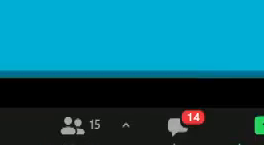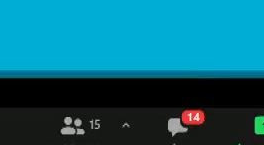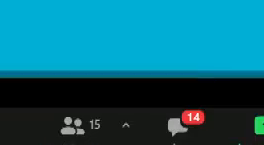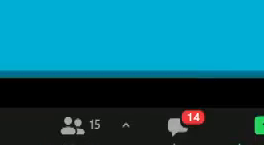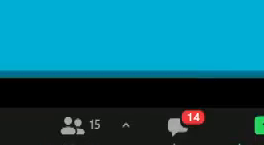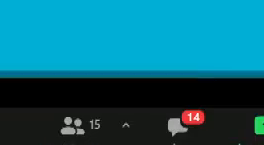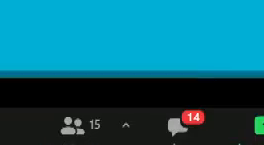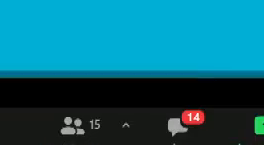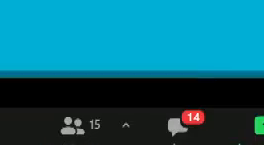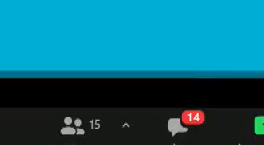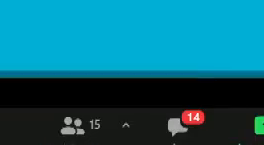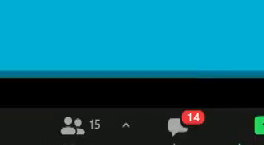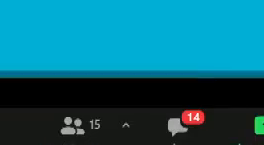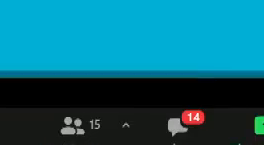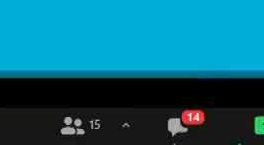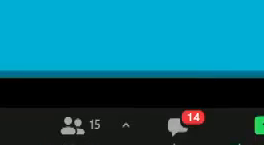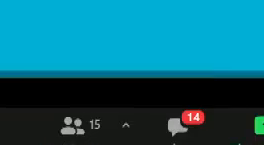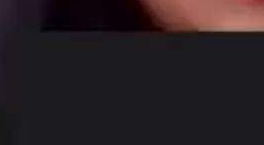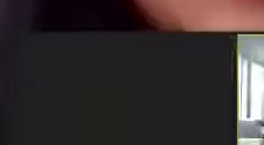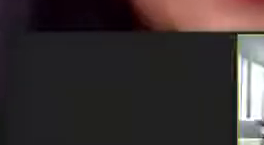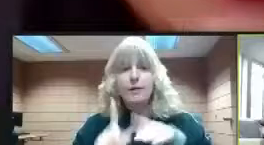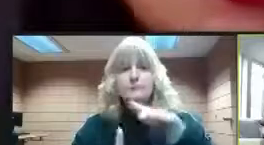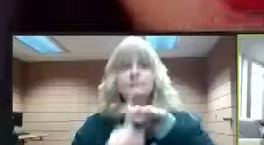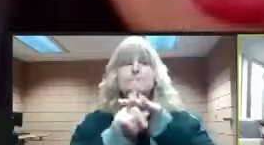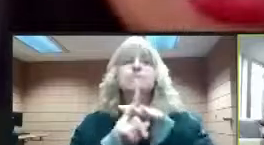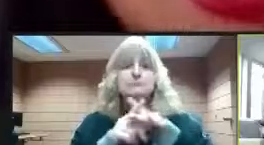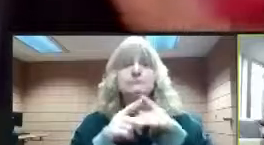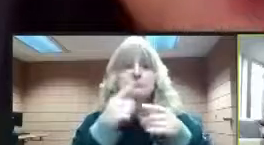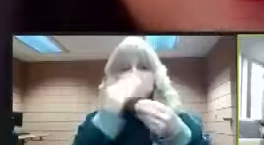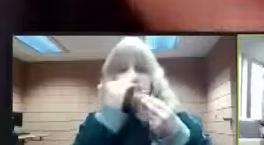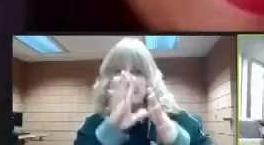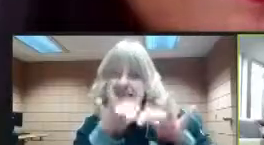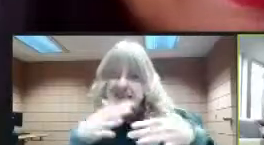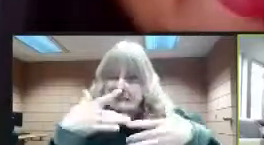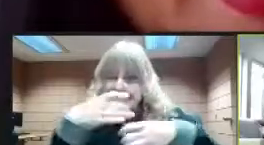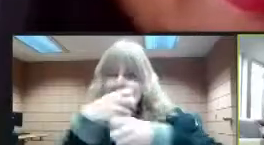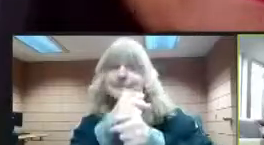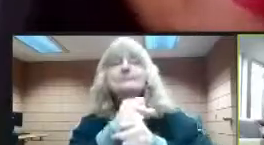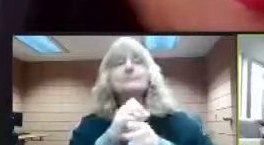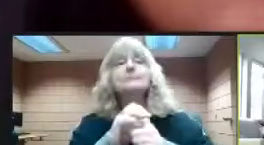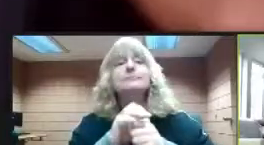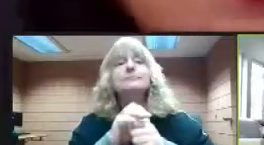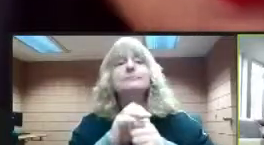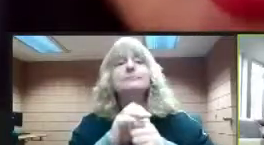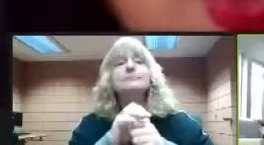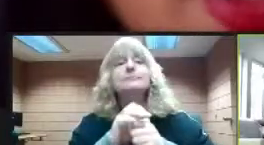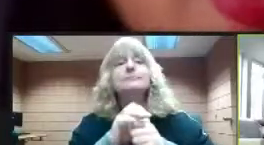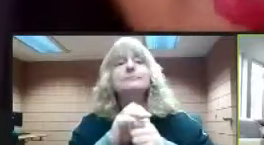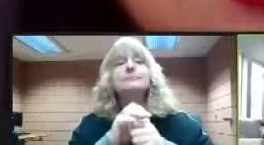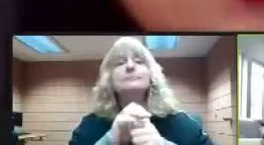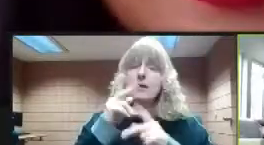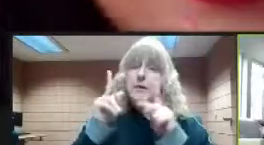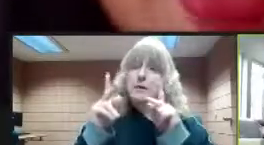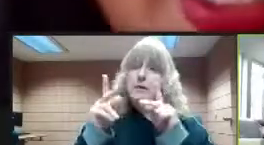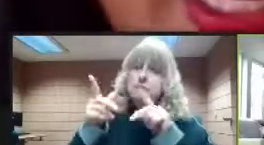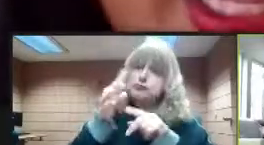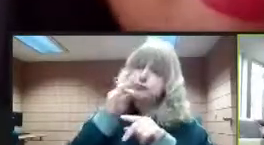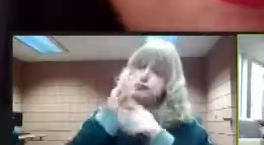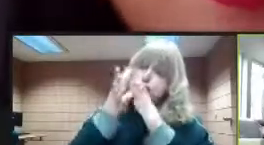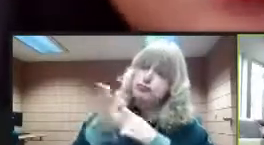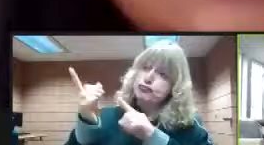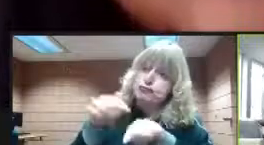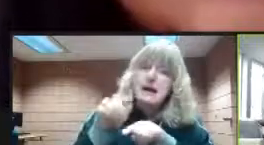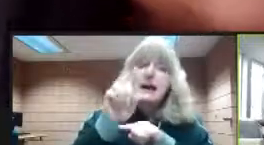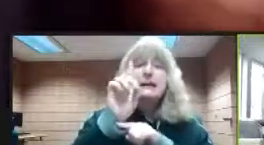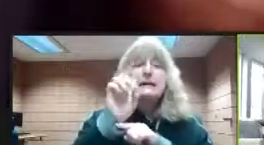and health professionals who can share information and answer questions about the vaccines. First, we welcome Dr. Dennis Cunningham,